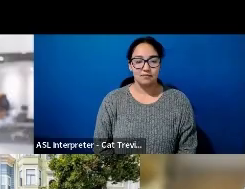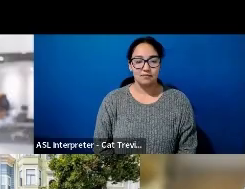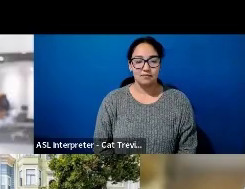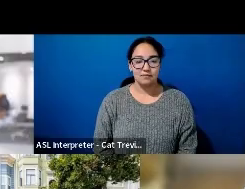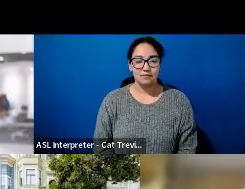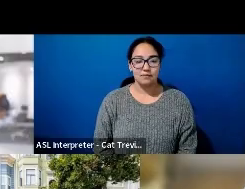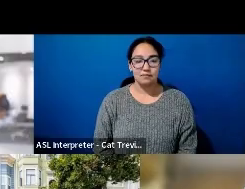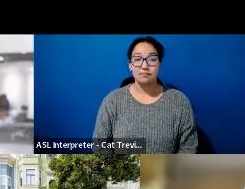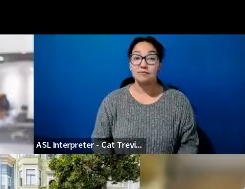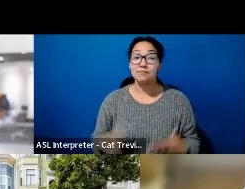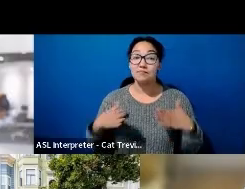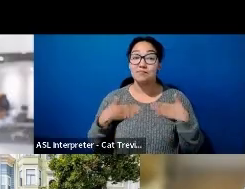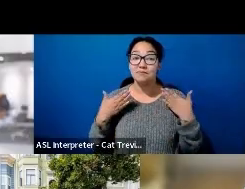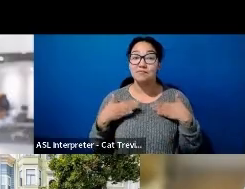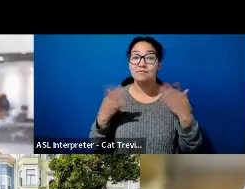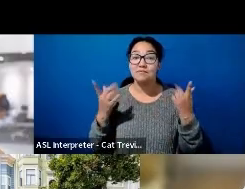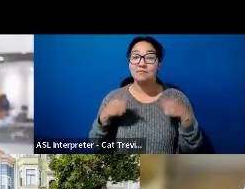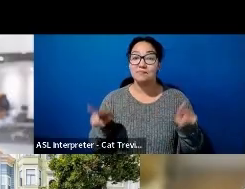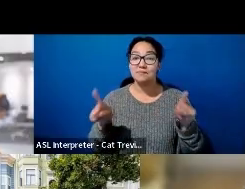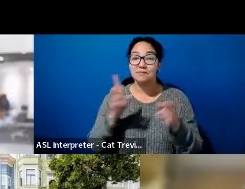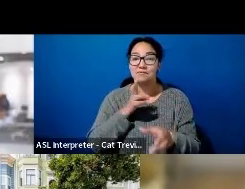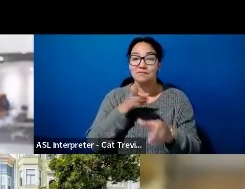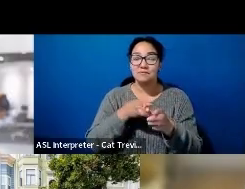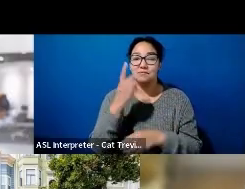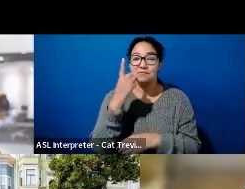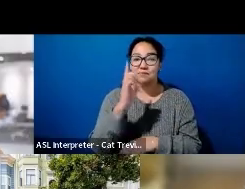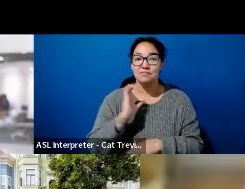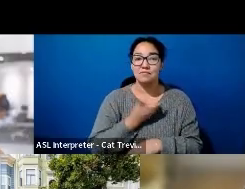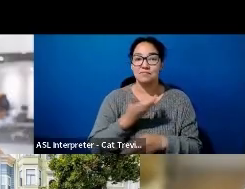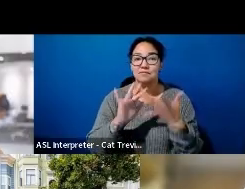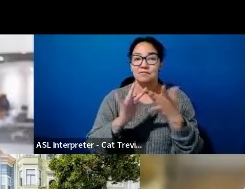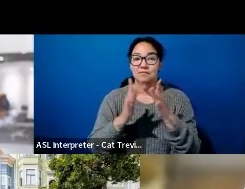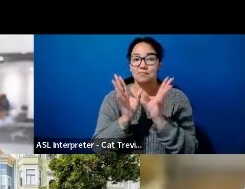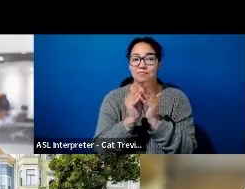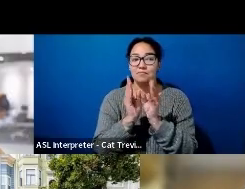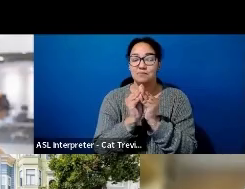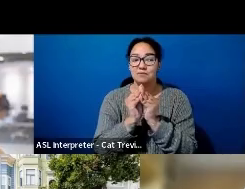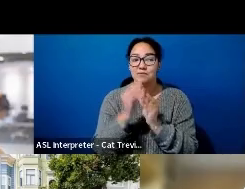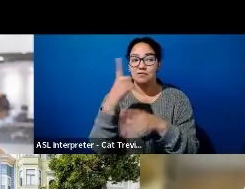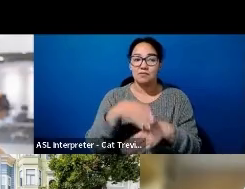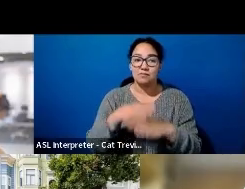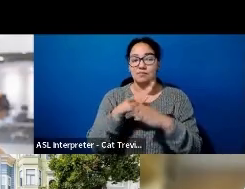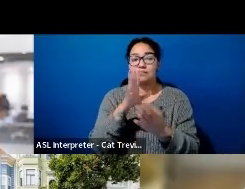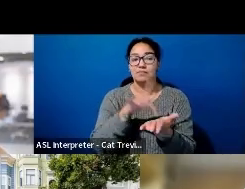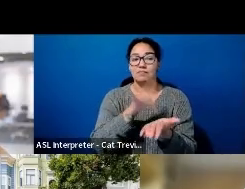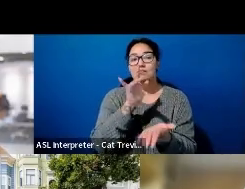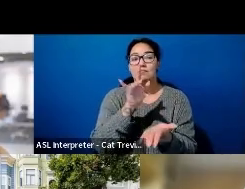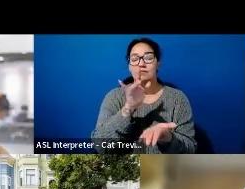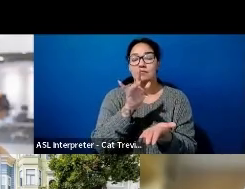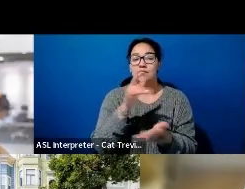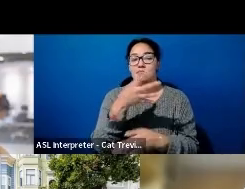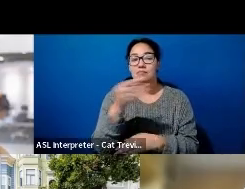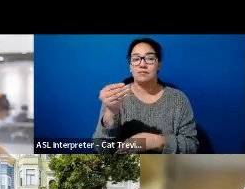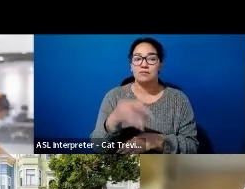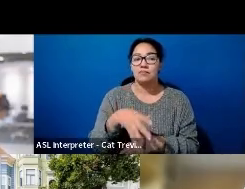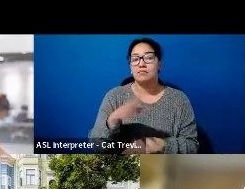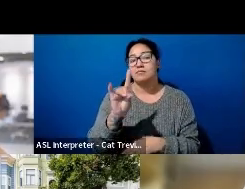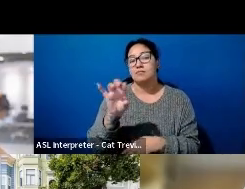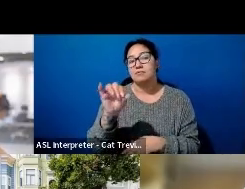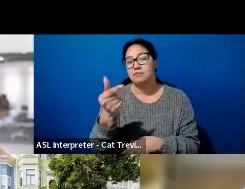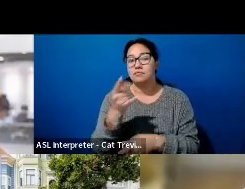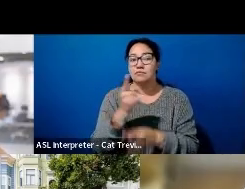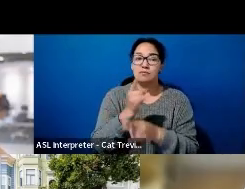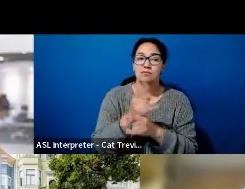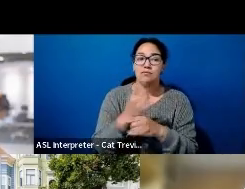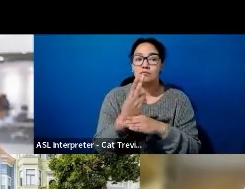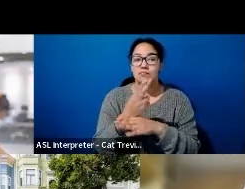We are so glad that you've joined us today for our webinar on preventing exploitation and substance use in